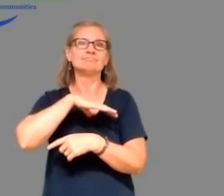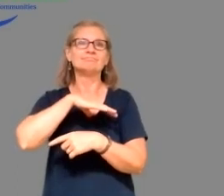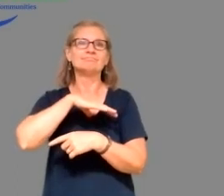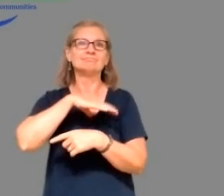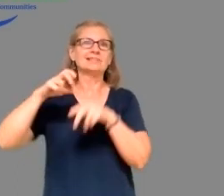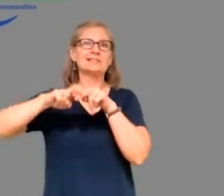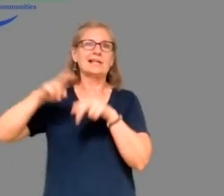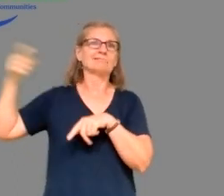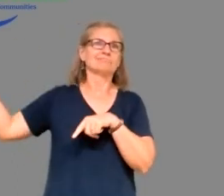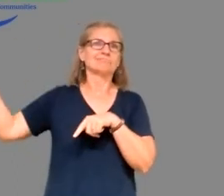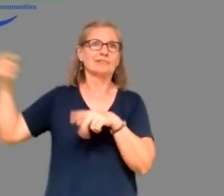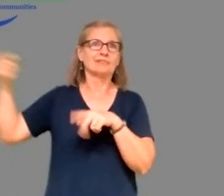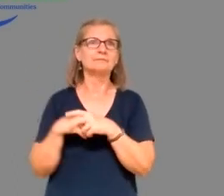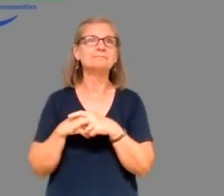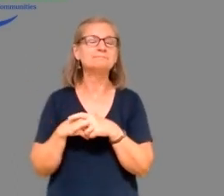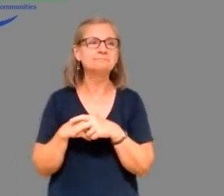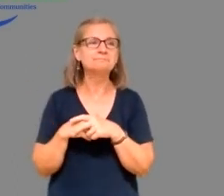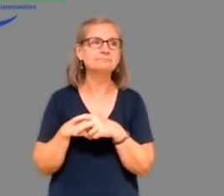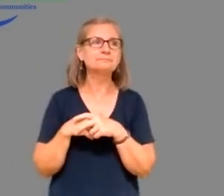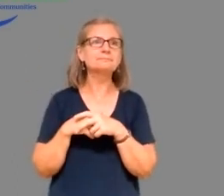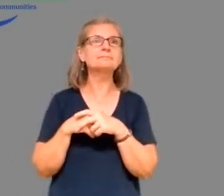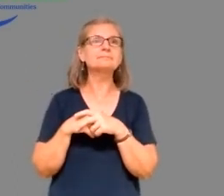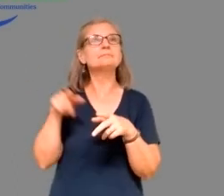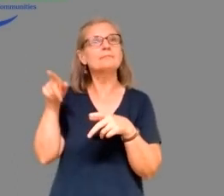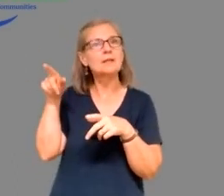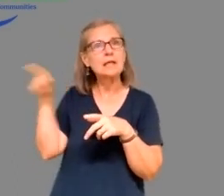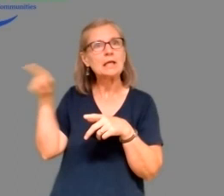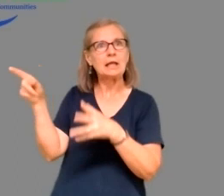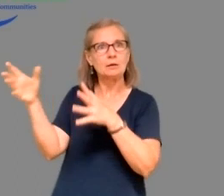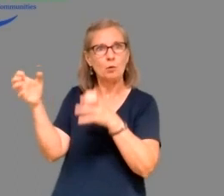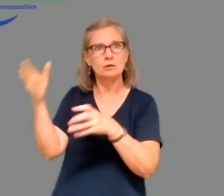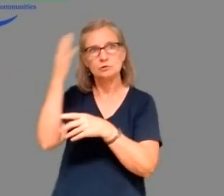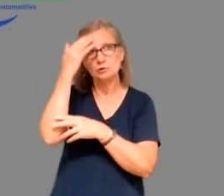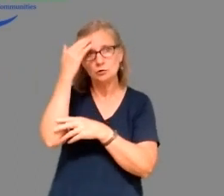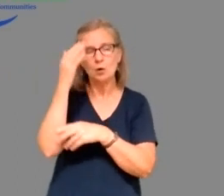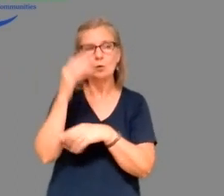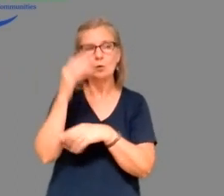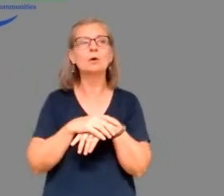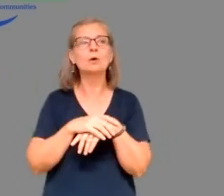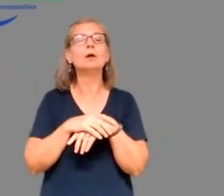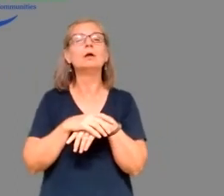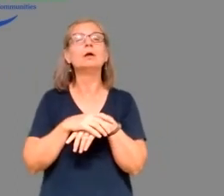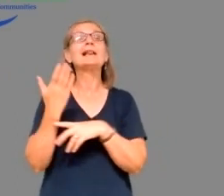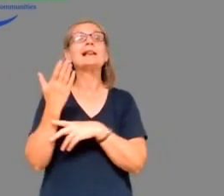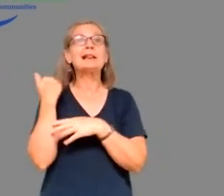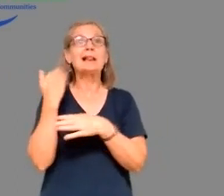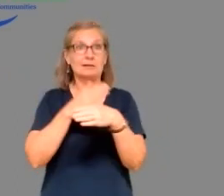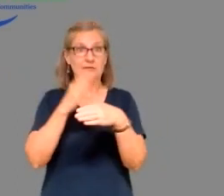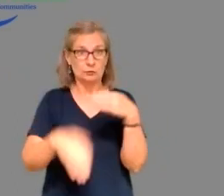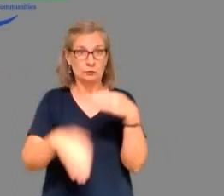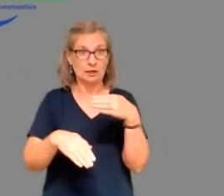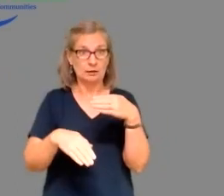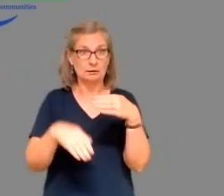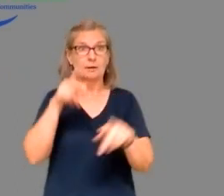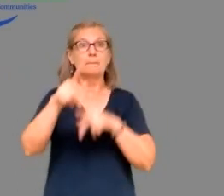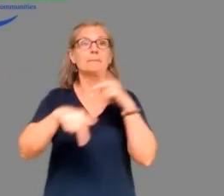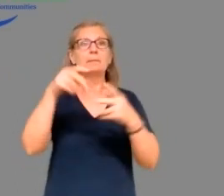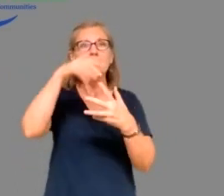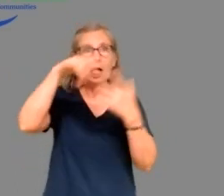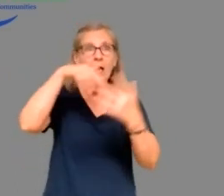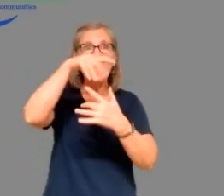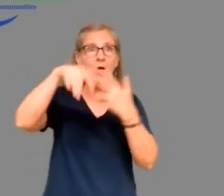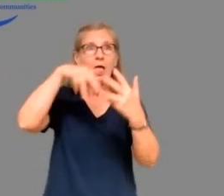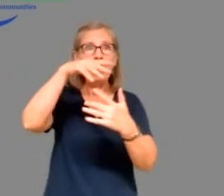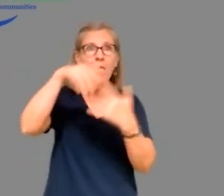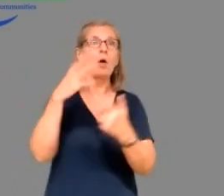in the back of the room. He said, "What's the odds that we have a surge or an uptick